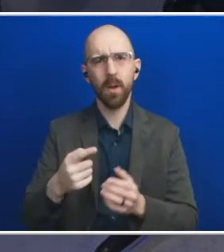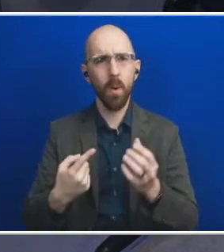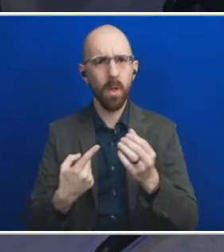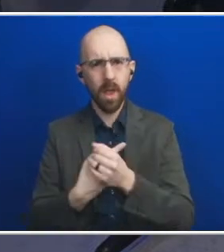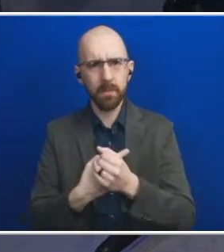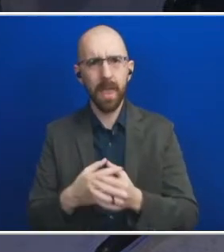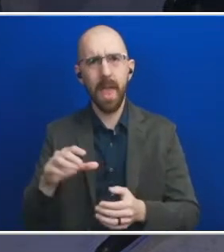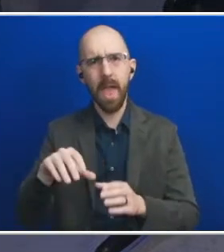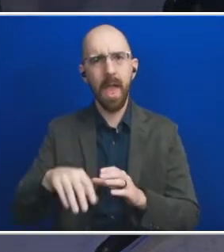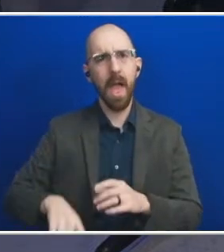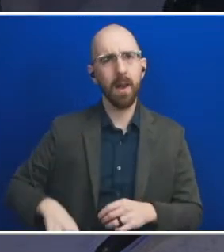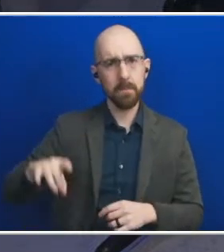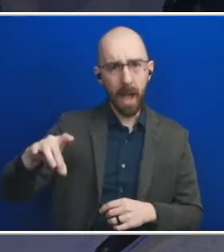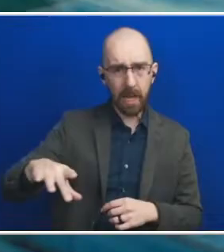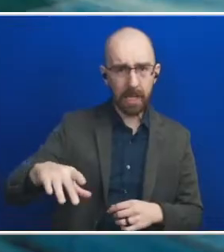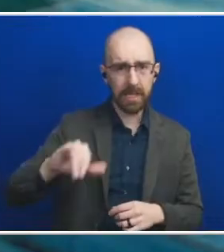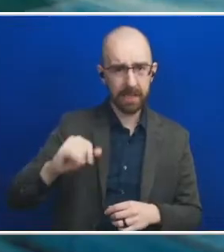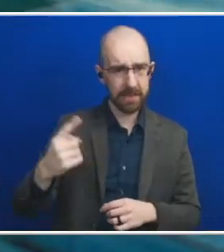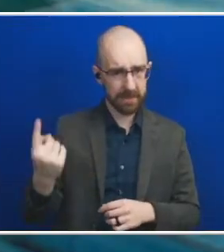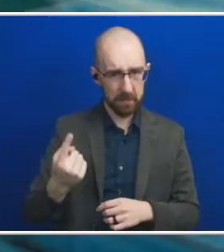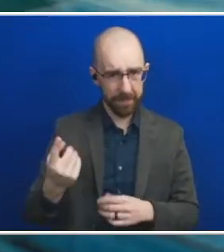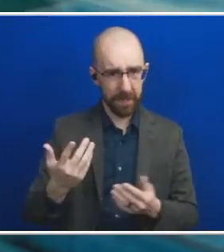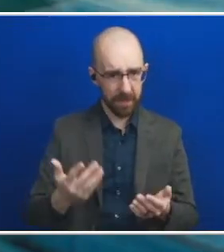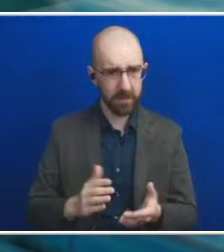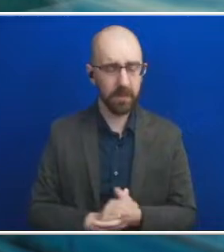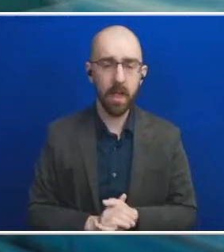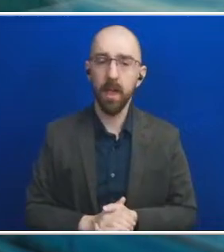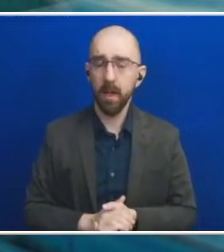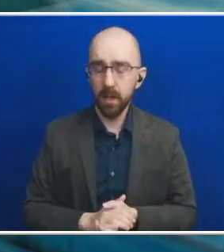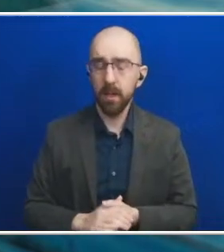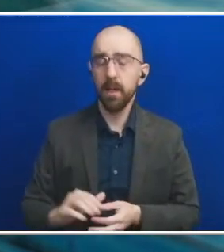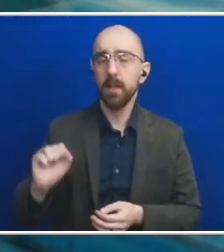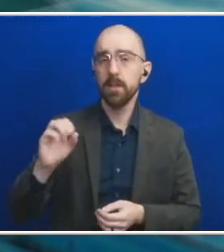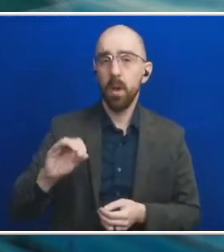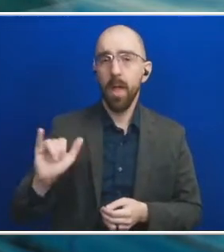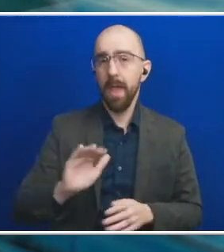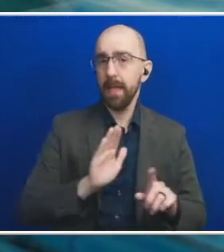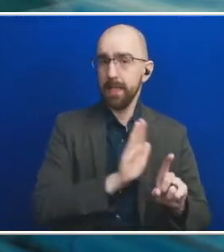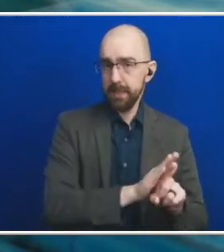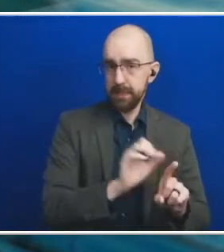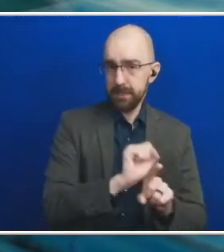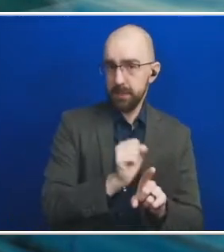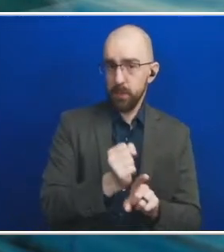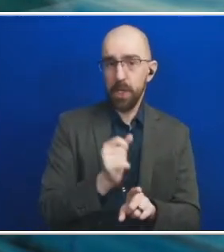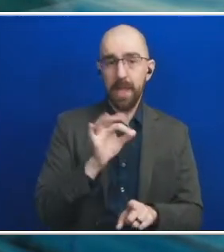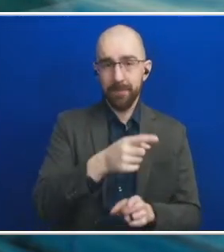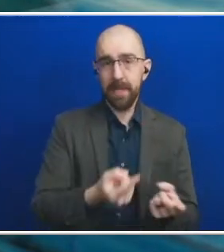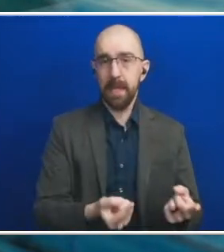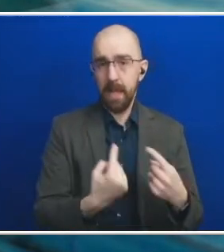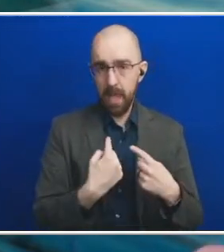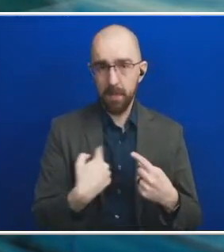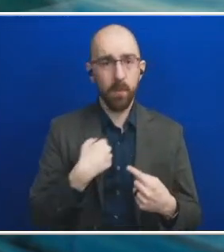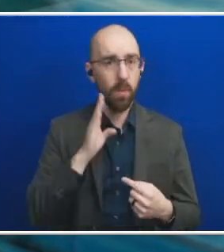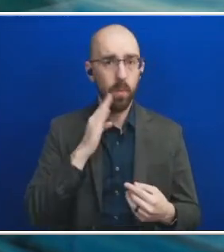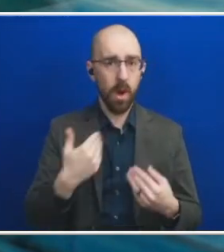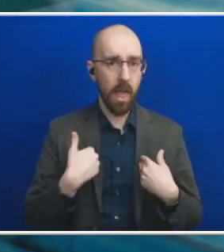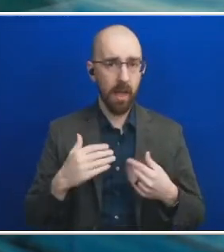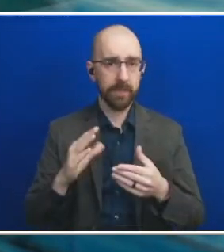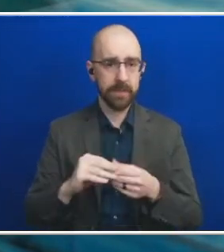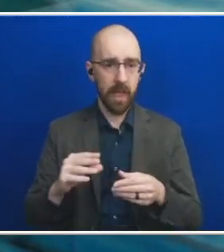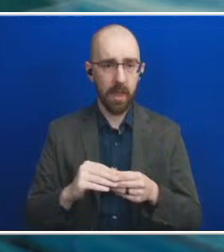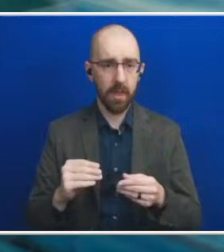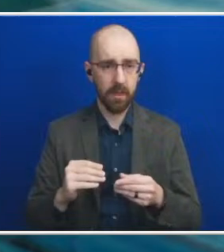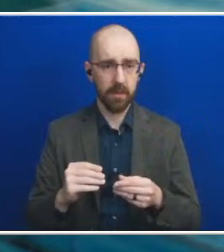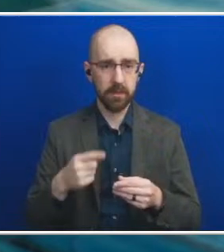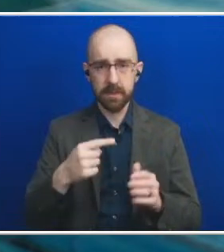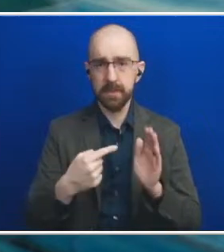this a thing? So like in Jackson's case, if he would have came in, we would have said his symptoms deserve a colonoscopy. I